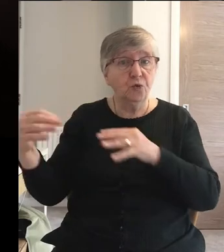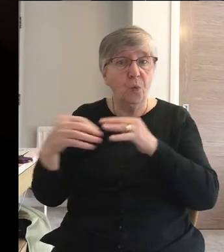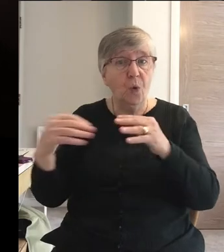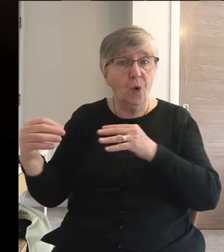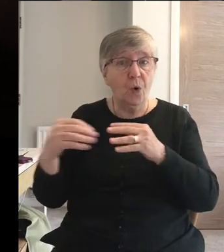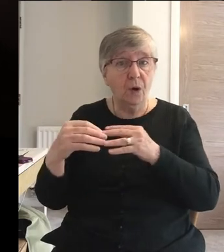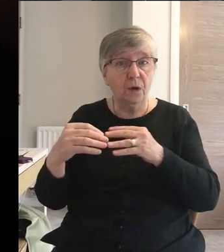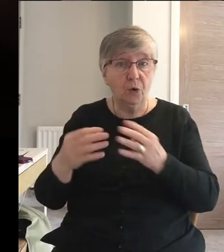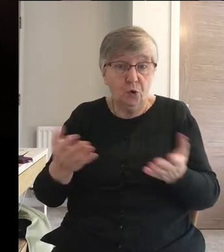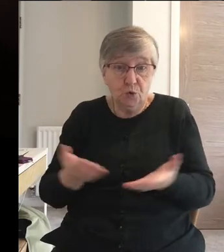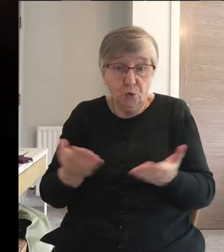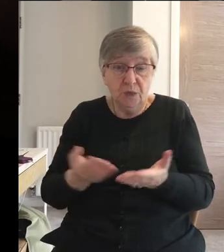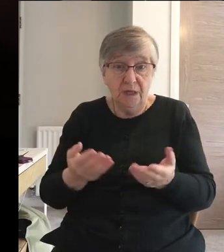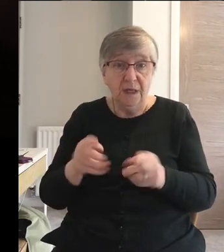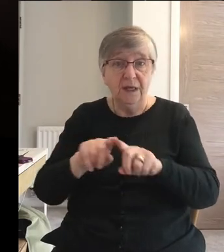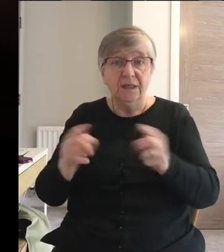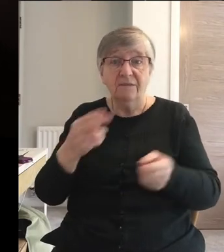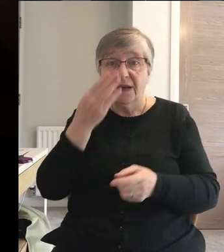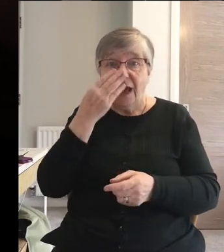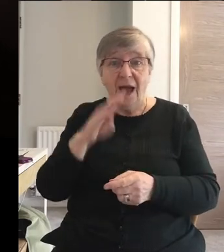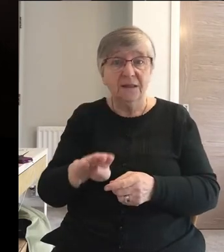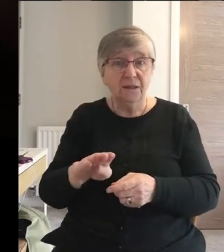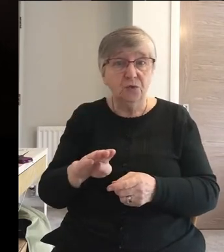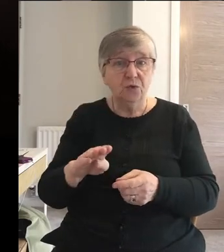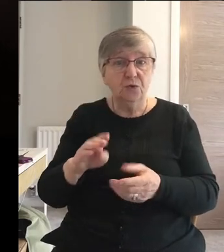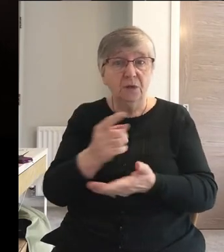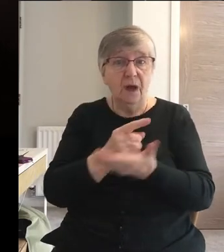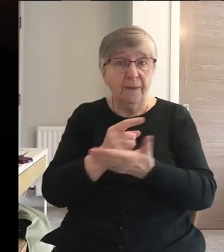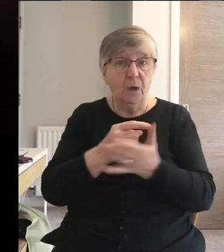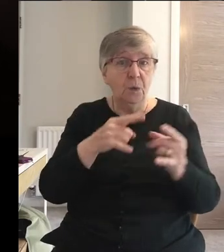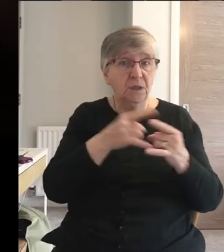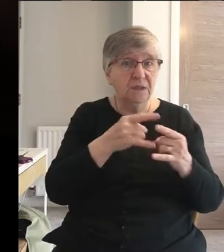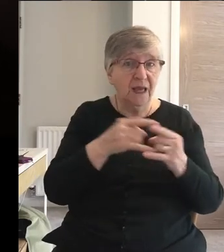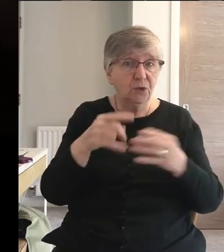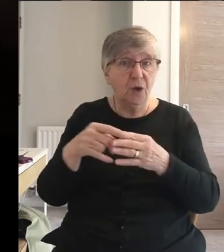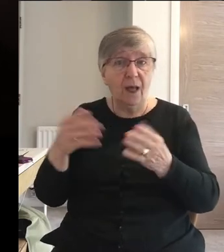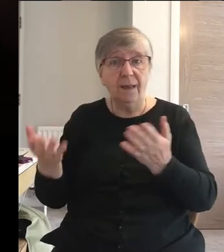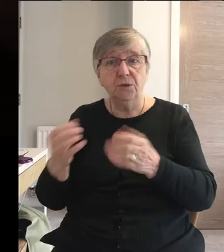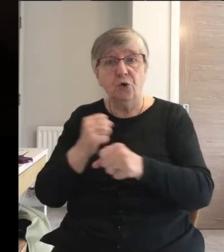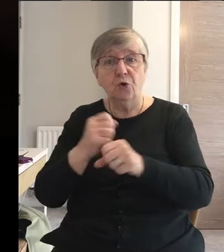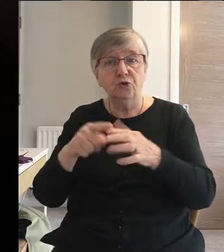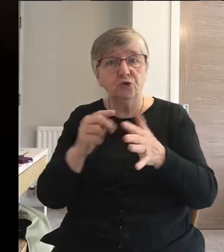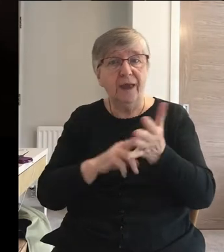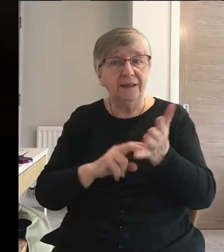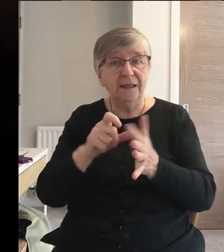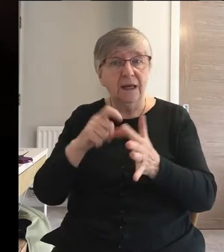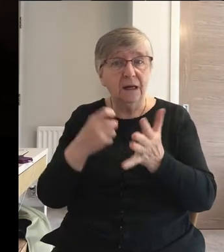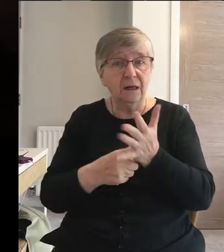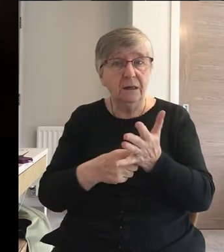Or we're very aware today of different attitudes to issues of sexuality and gender.